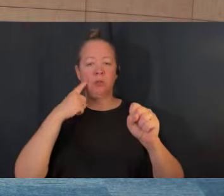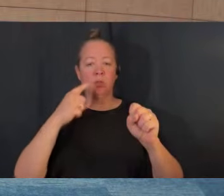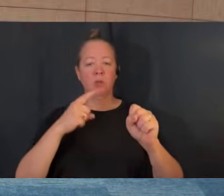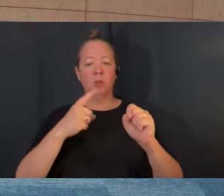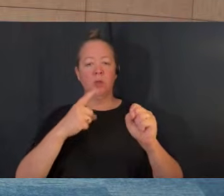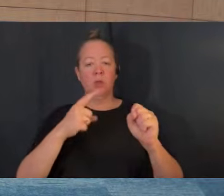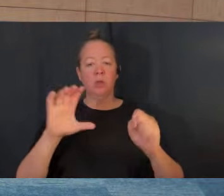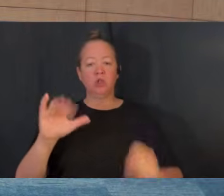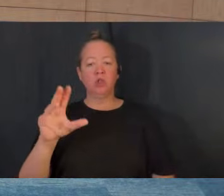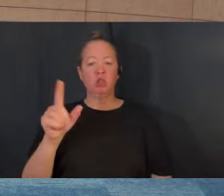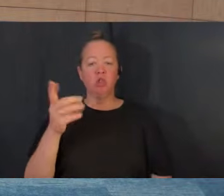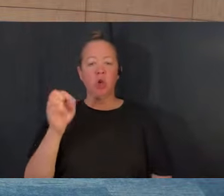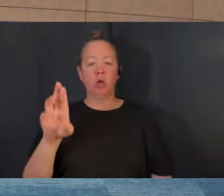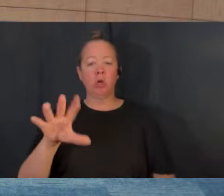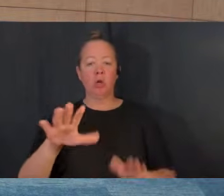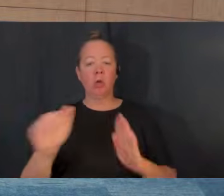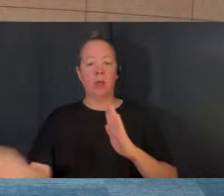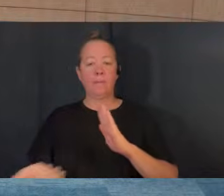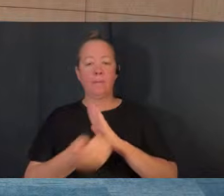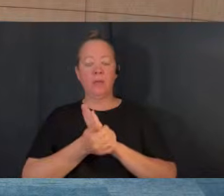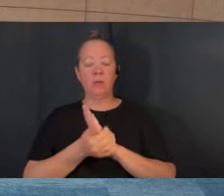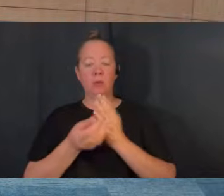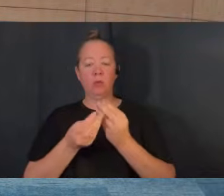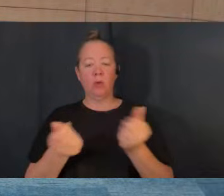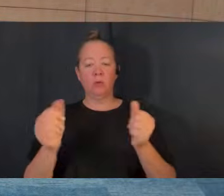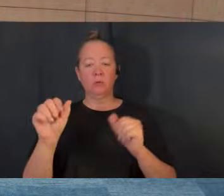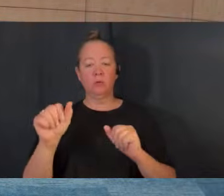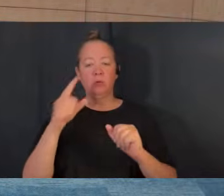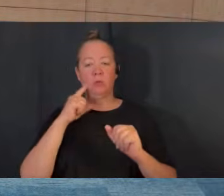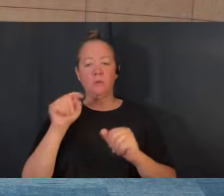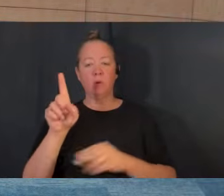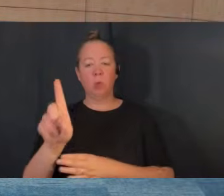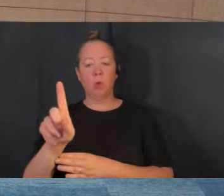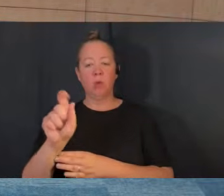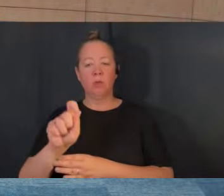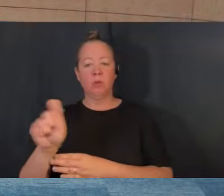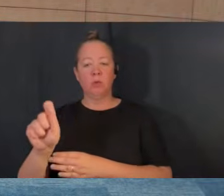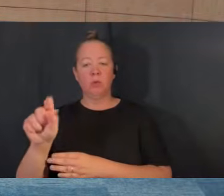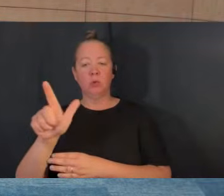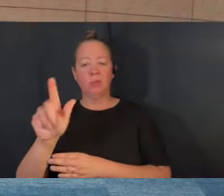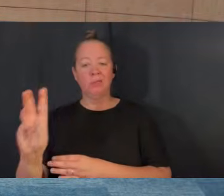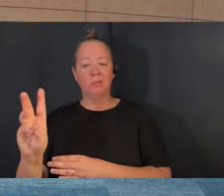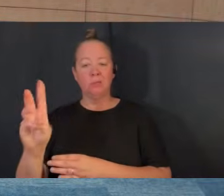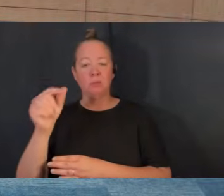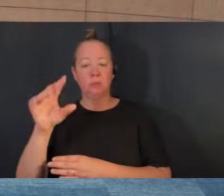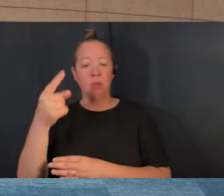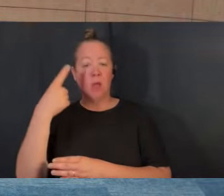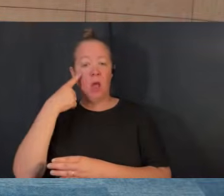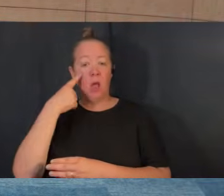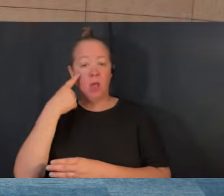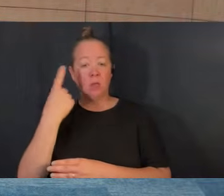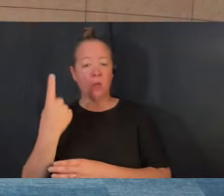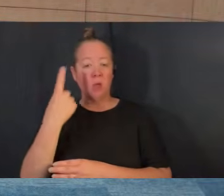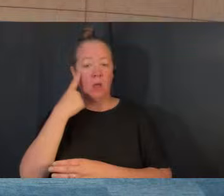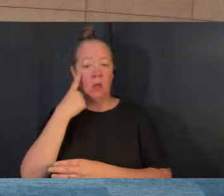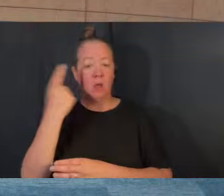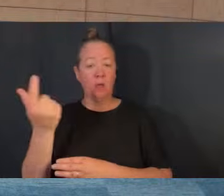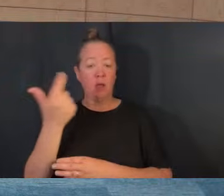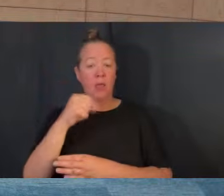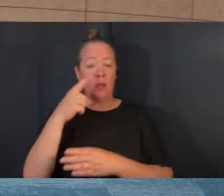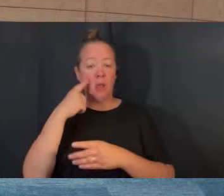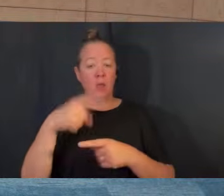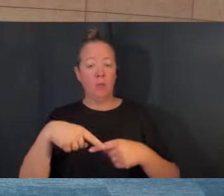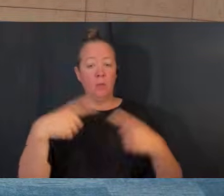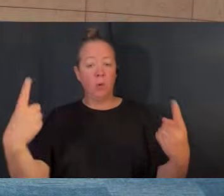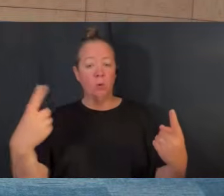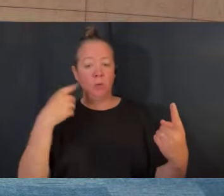1-26. All those in favor say aye. Aye. Any opposed? Any abstentions? The motion passes